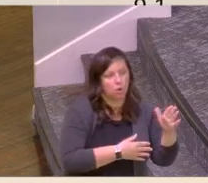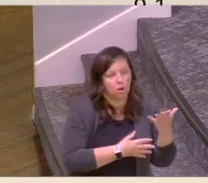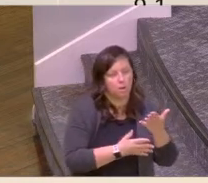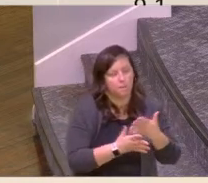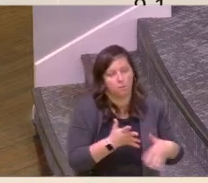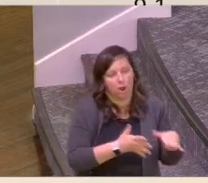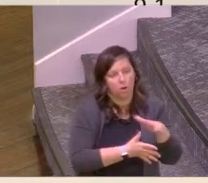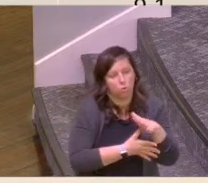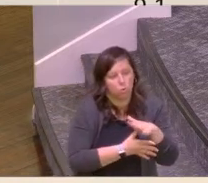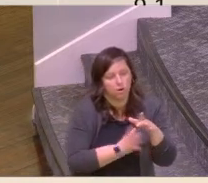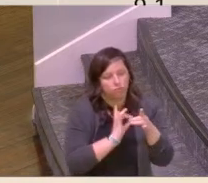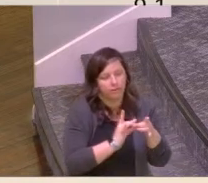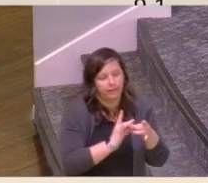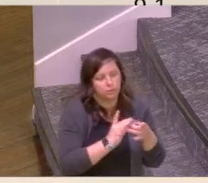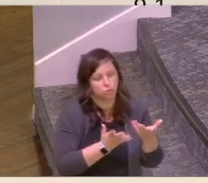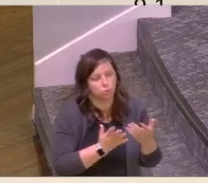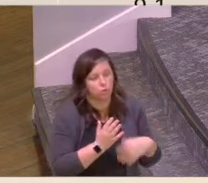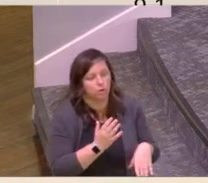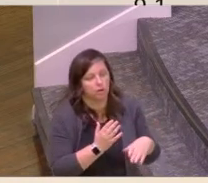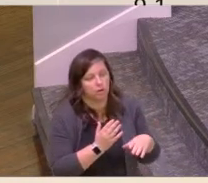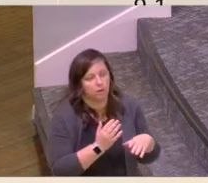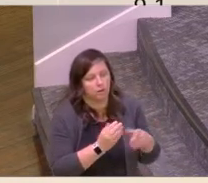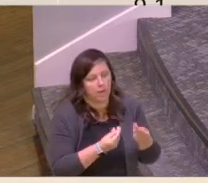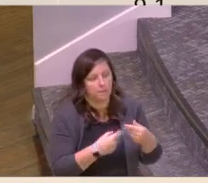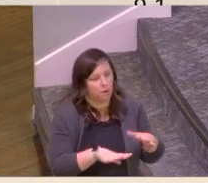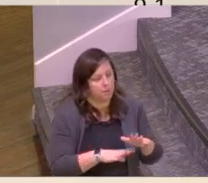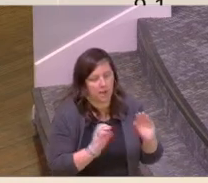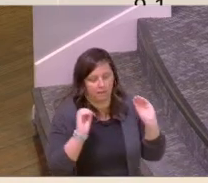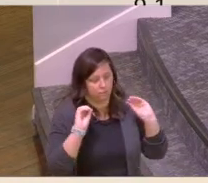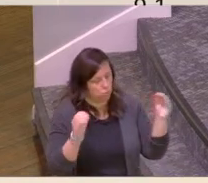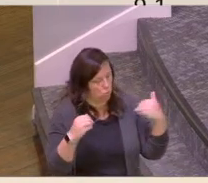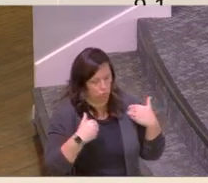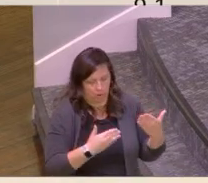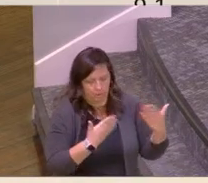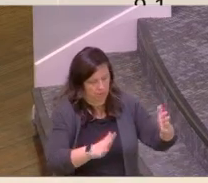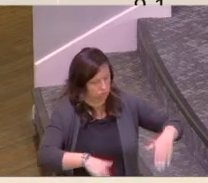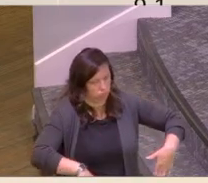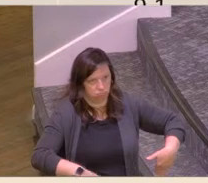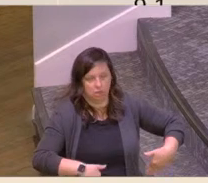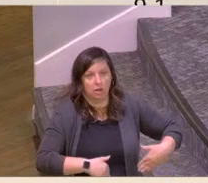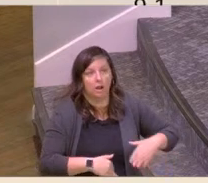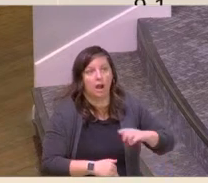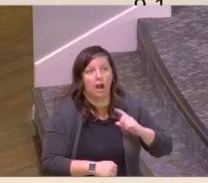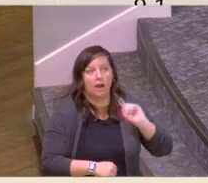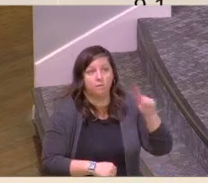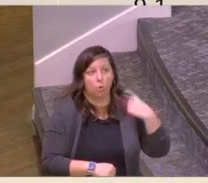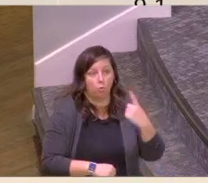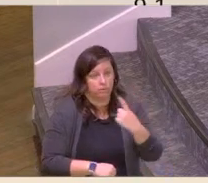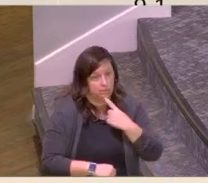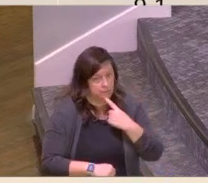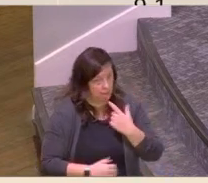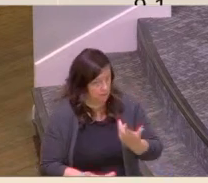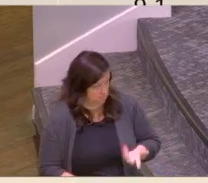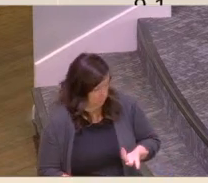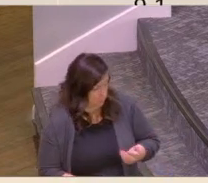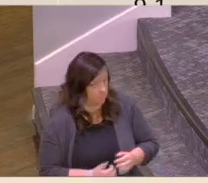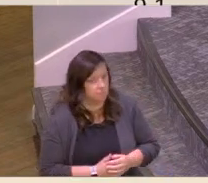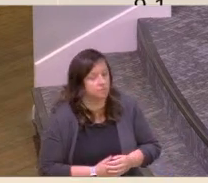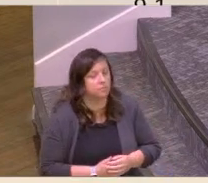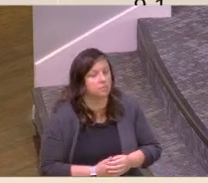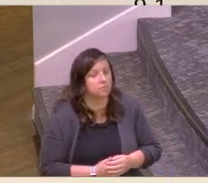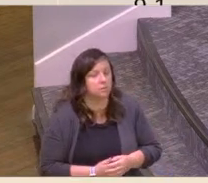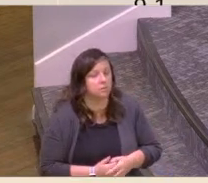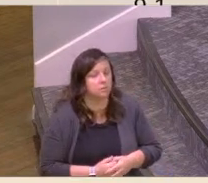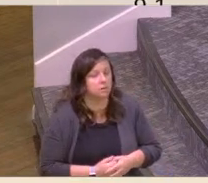regards to the property, and no recommendation has been made. The only thing that I have said is that we kind